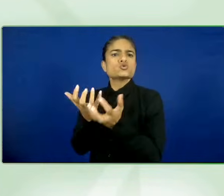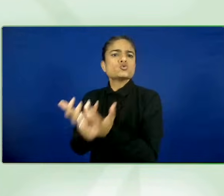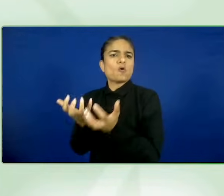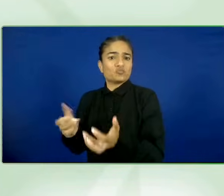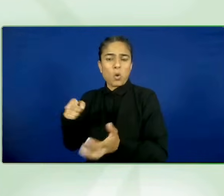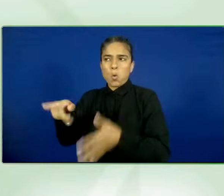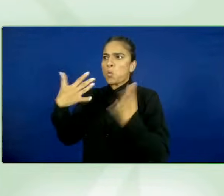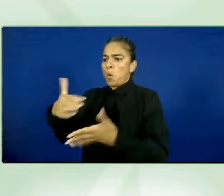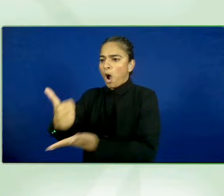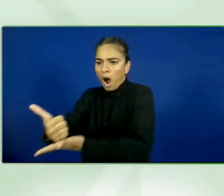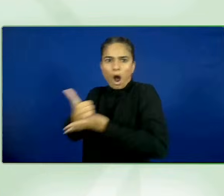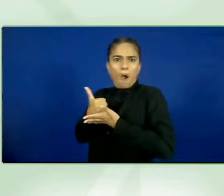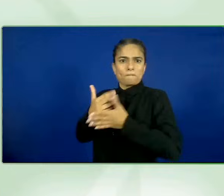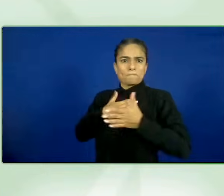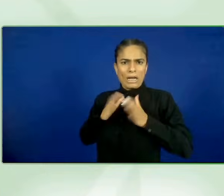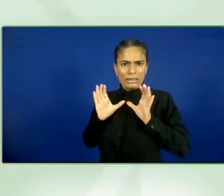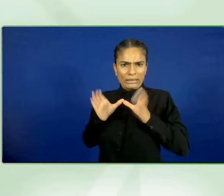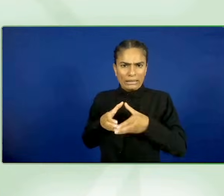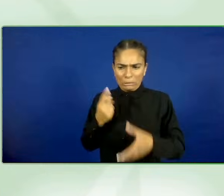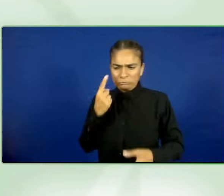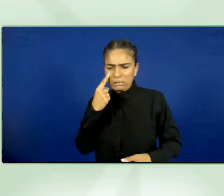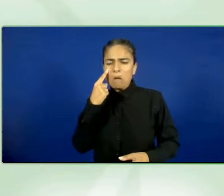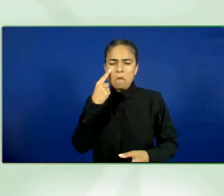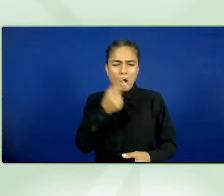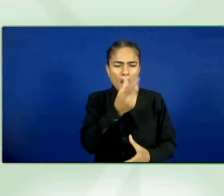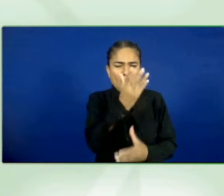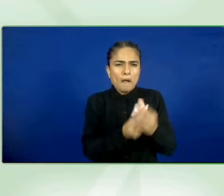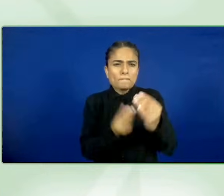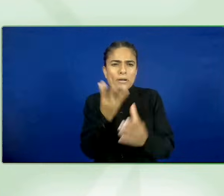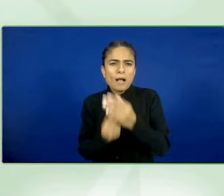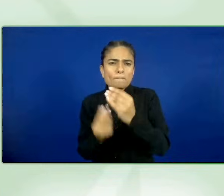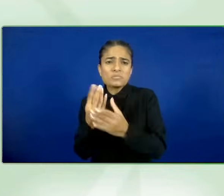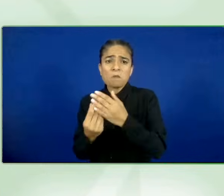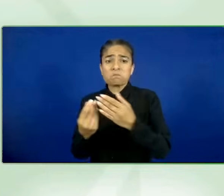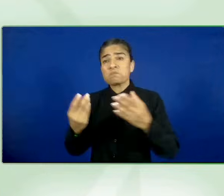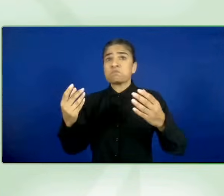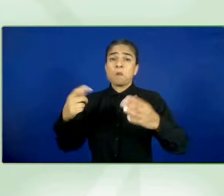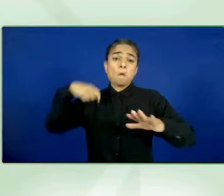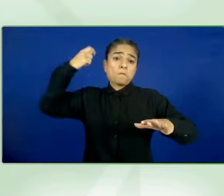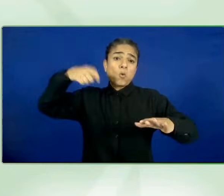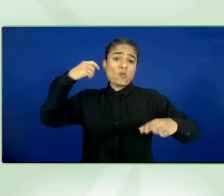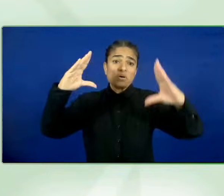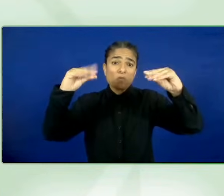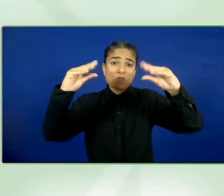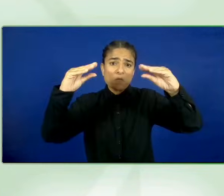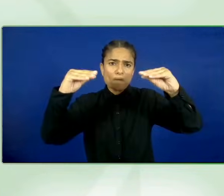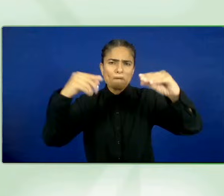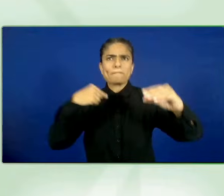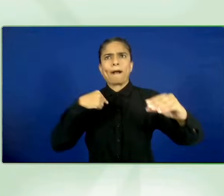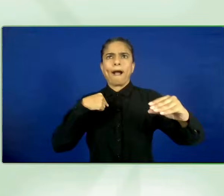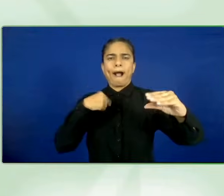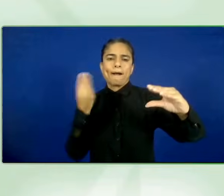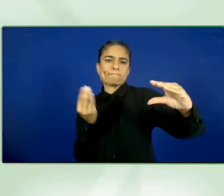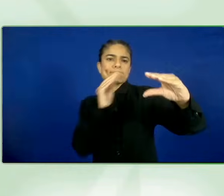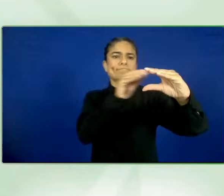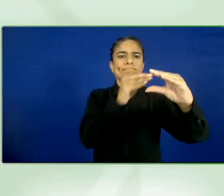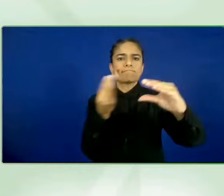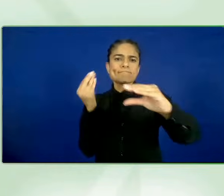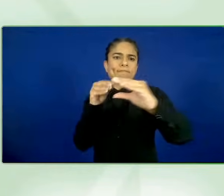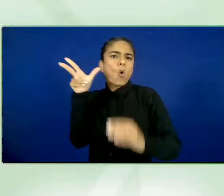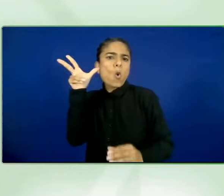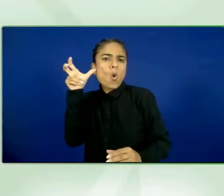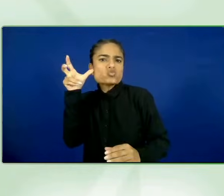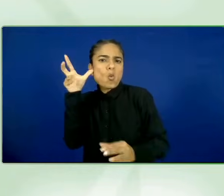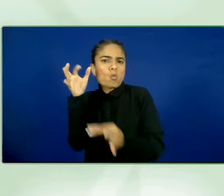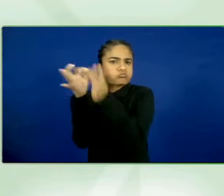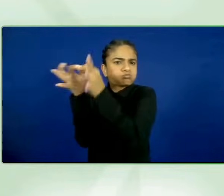between the dialogues of the movie. That's where we fit in the audio description. A lot of grammatical errors are highlighted because of AI.